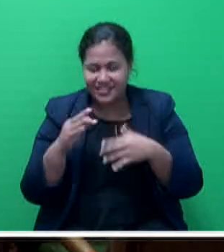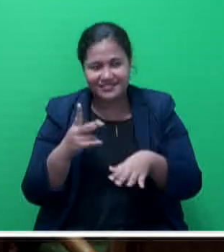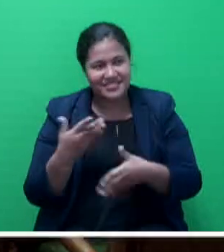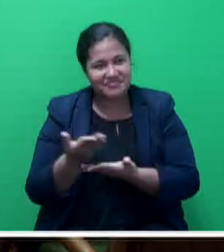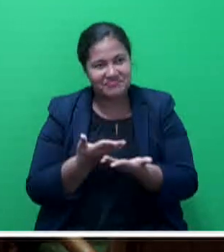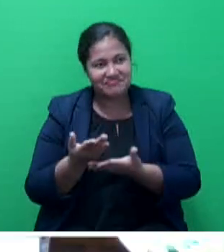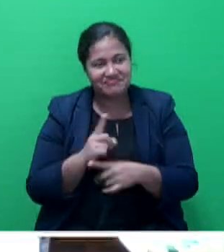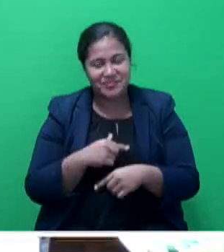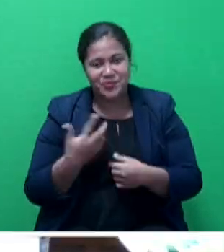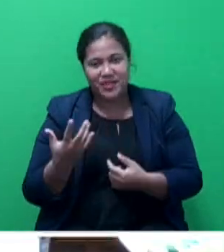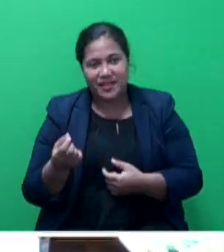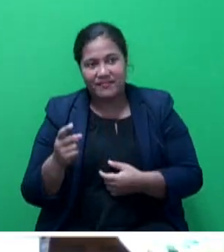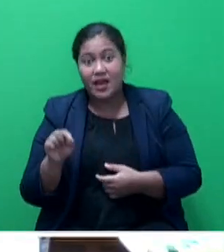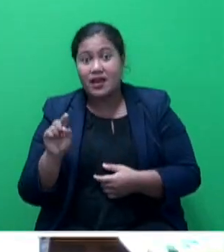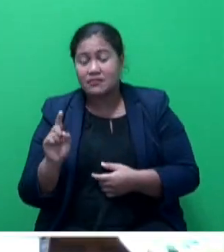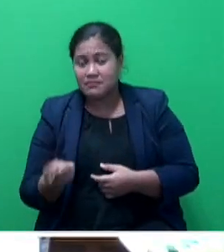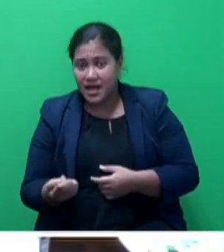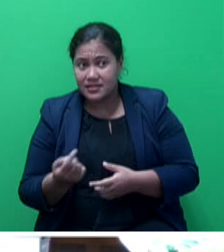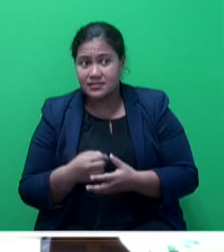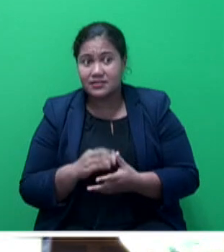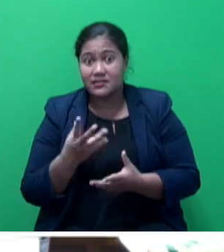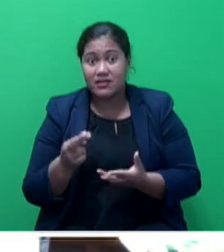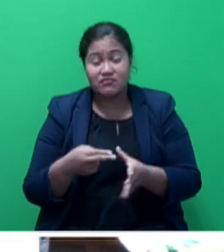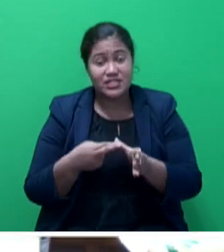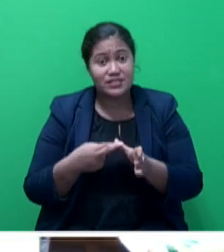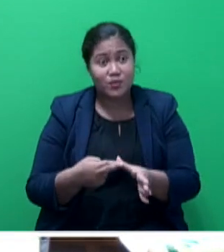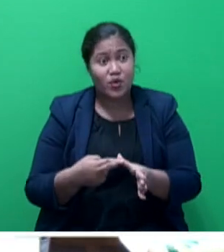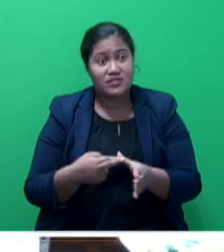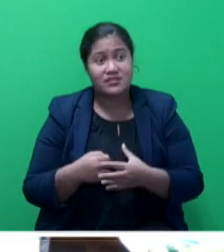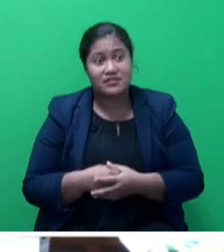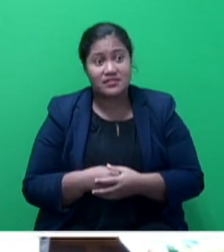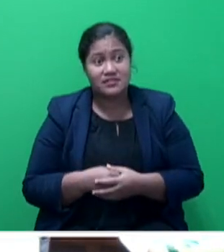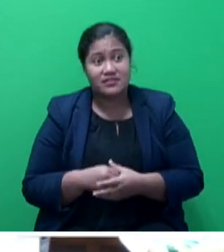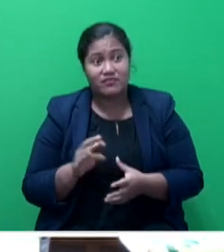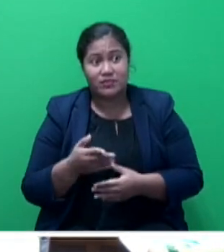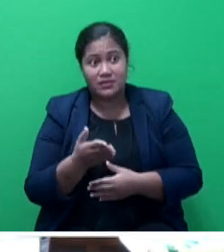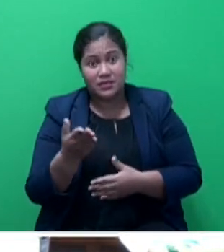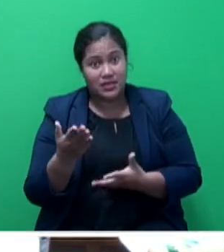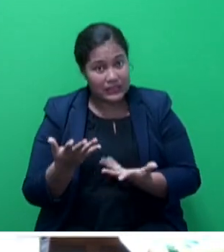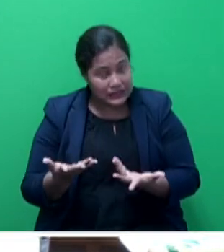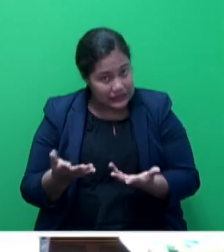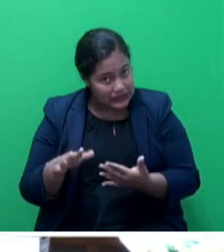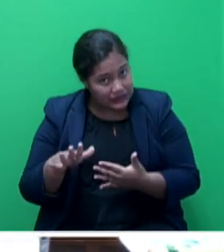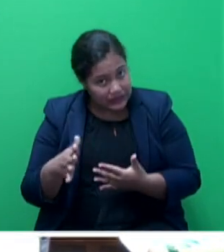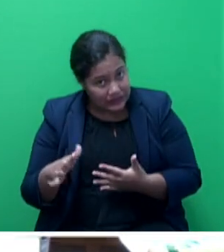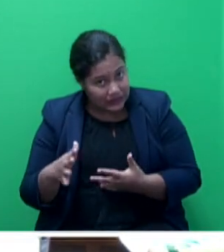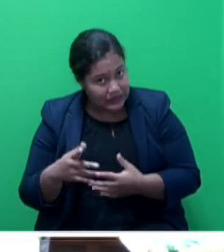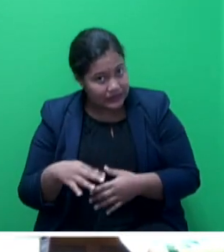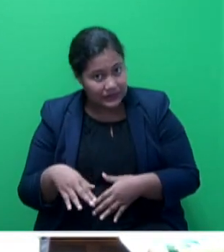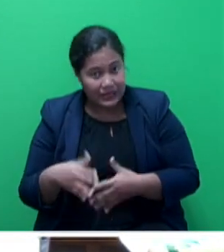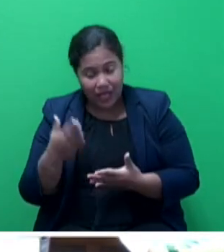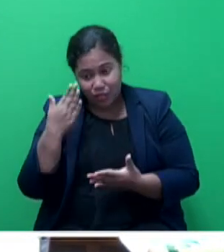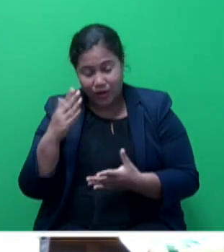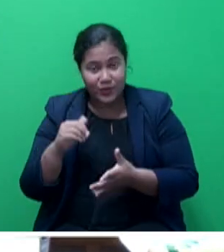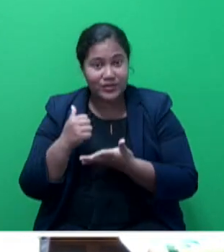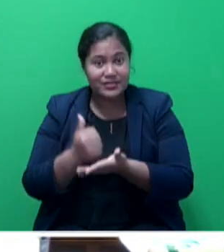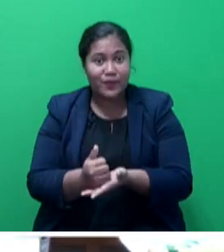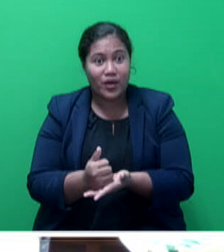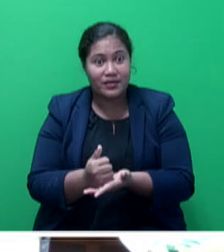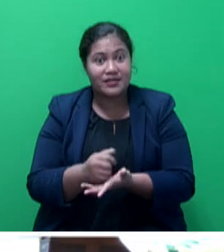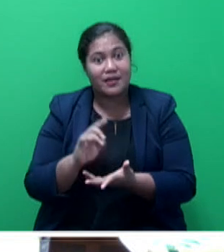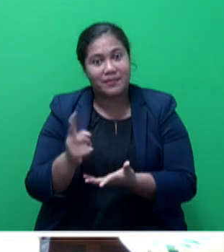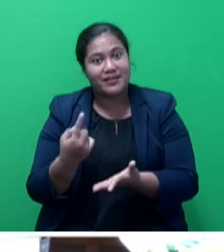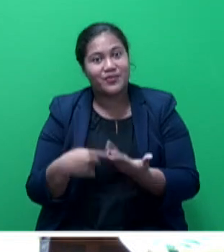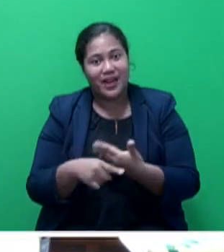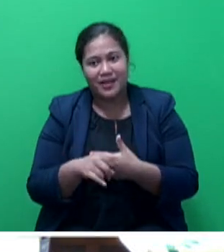have. Unfortunately, the response by his rep was not as comprehensive as we thought it would be, who spoke on the